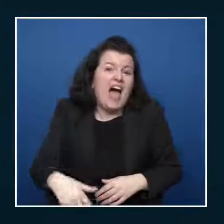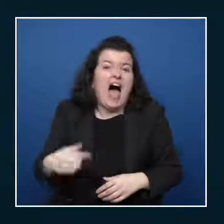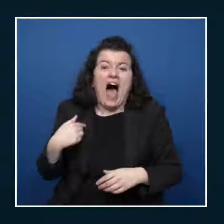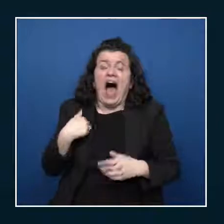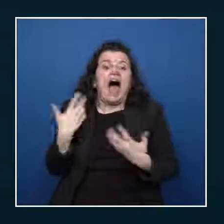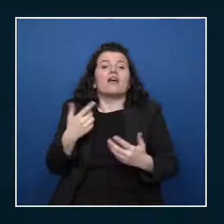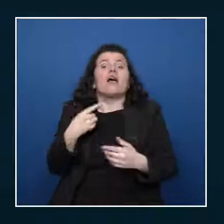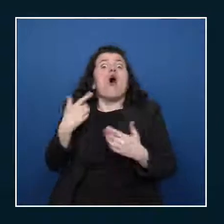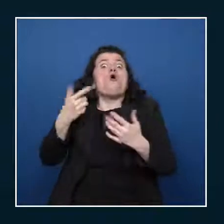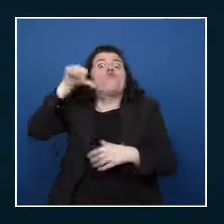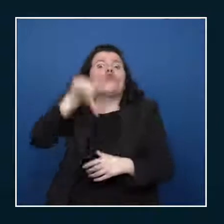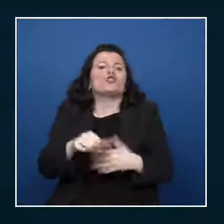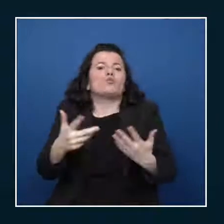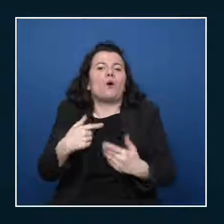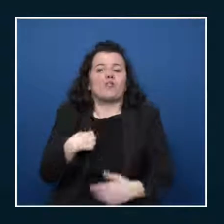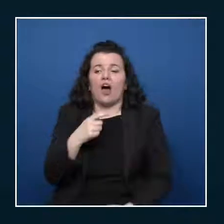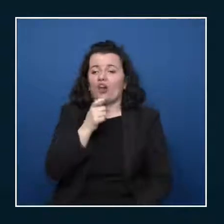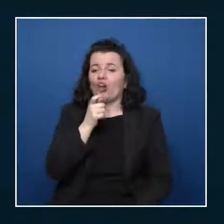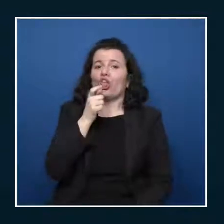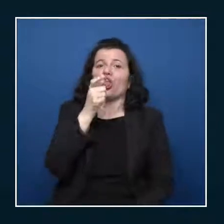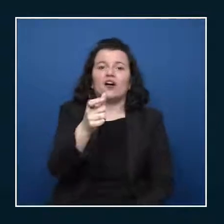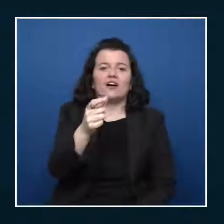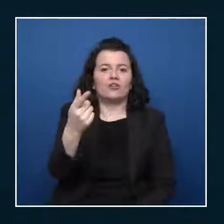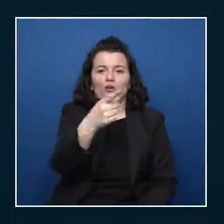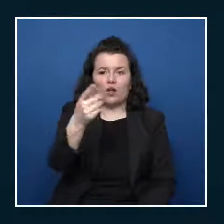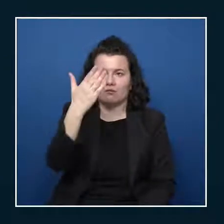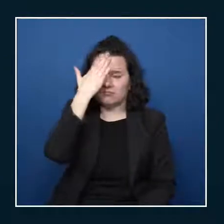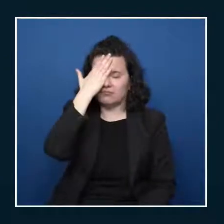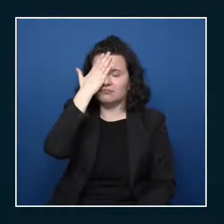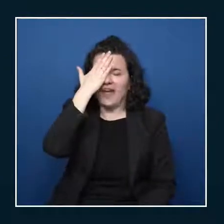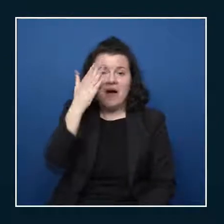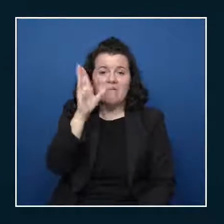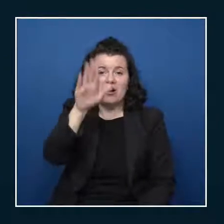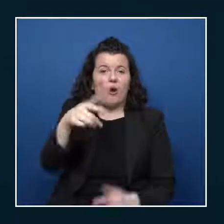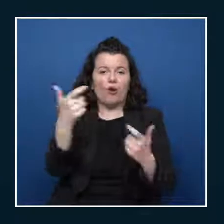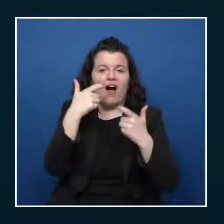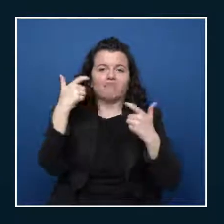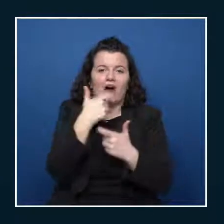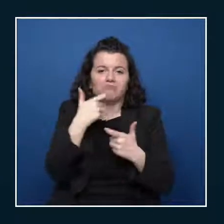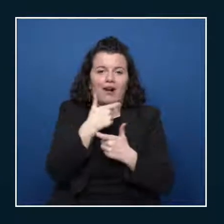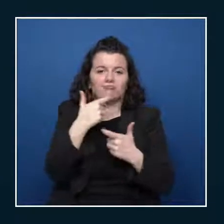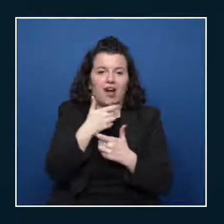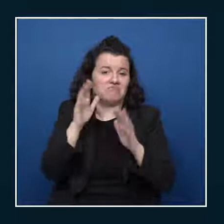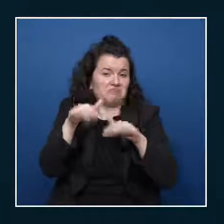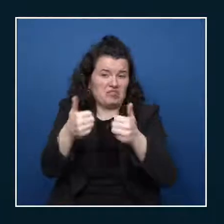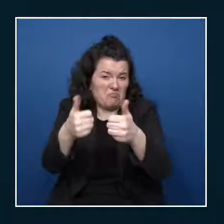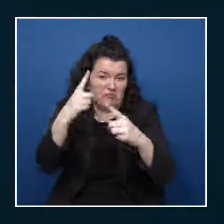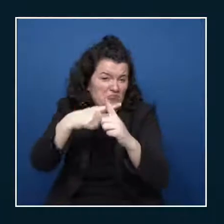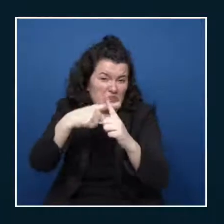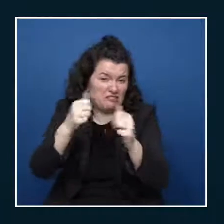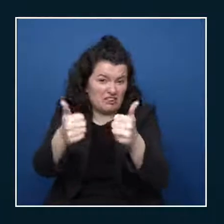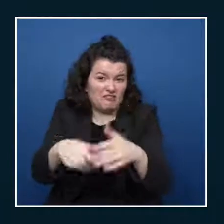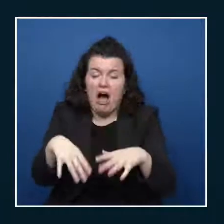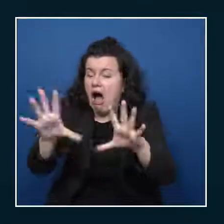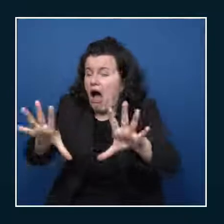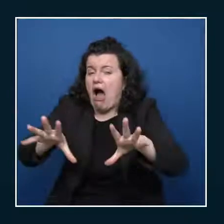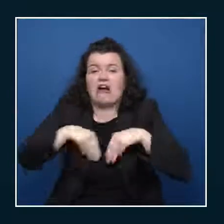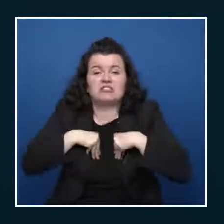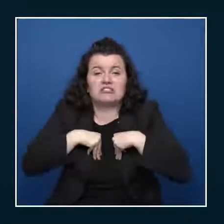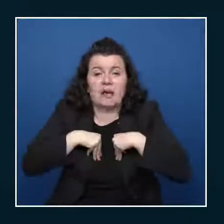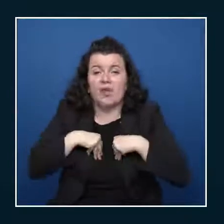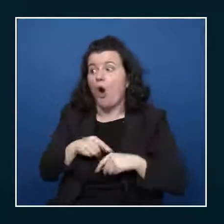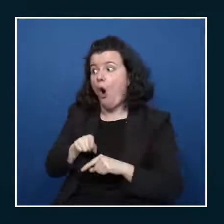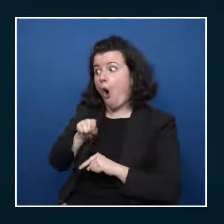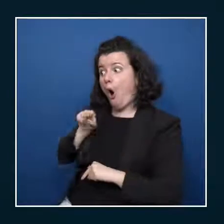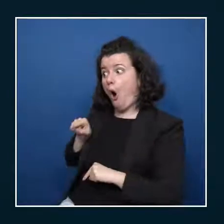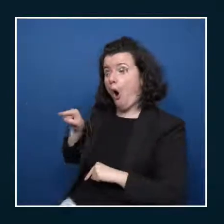dumb, but it's going to be funny, which is also good, right? And so I embrace that. But others want to make sure,